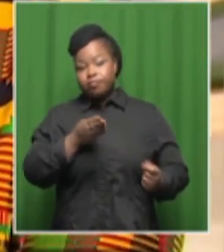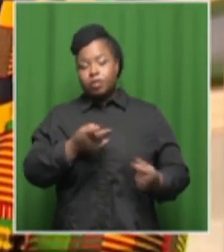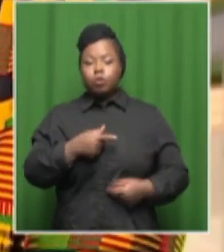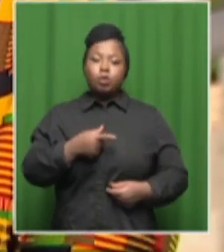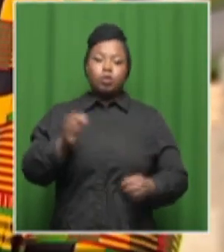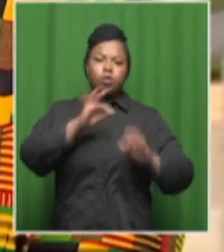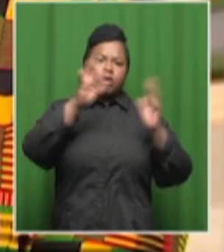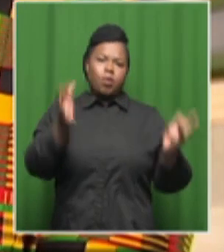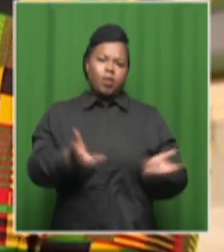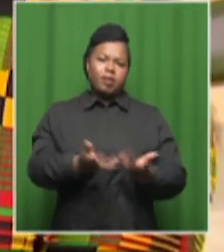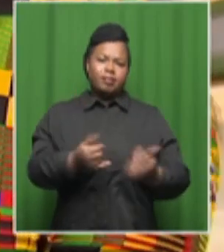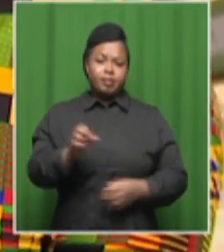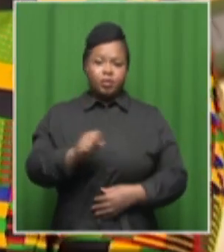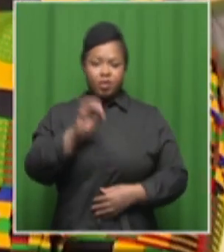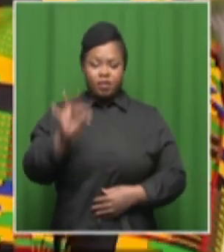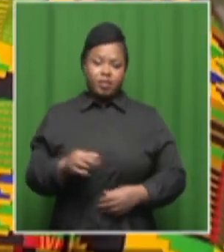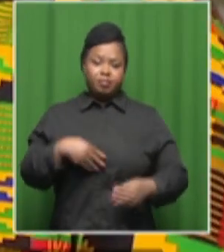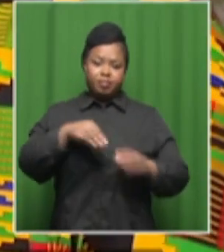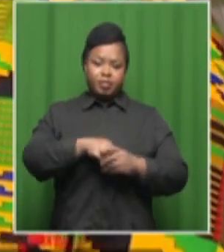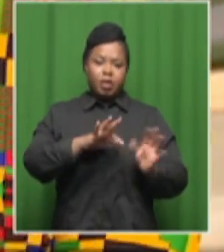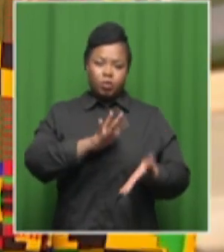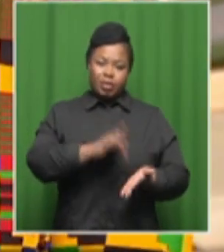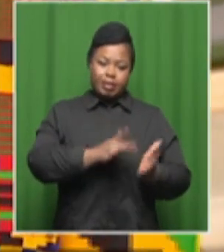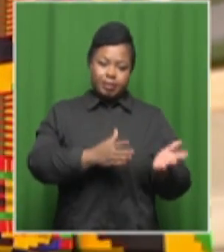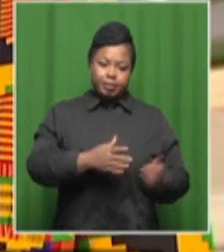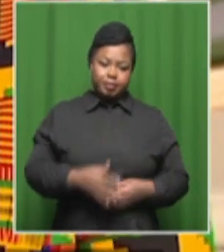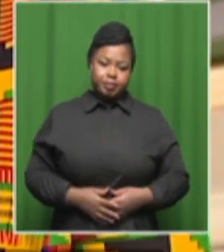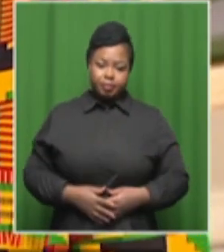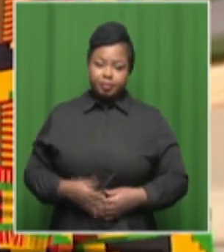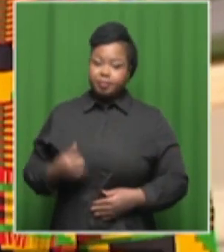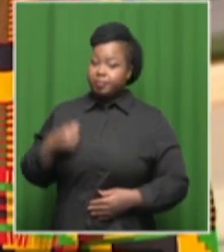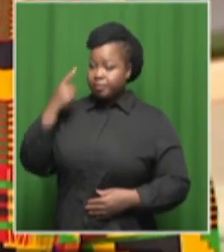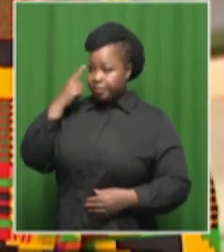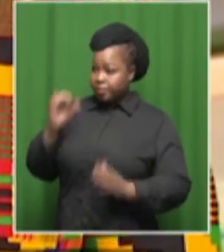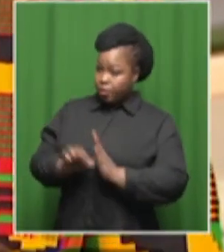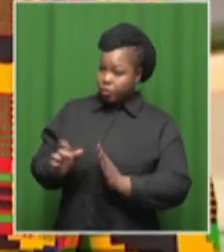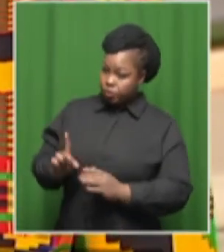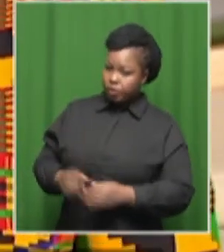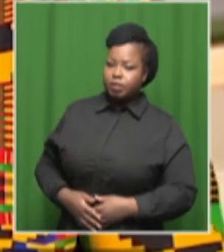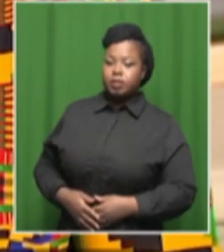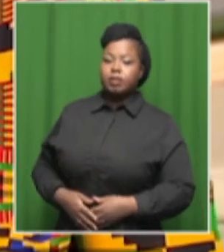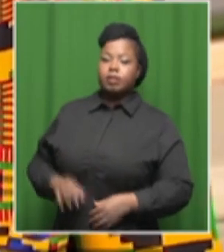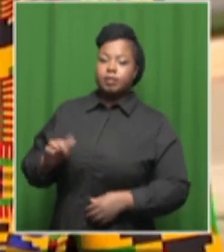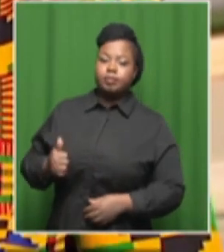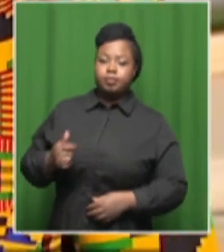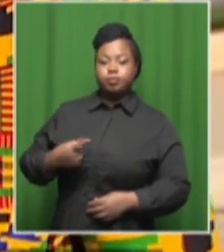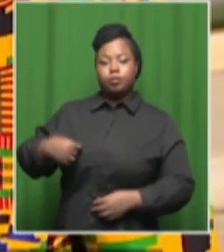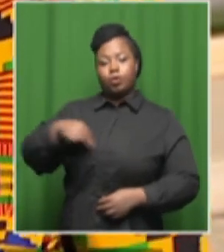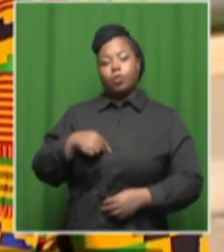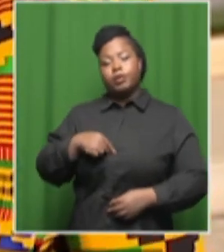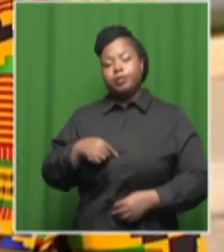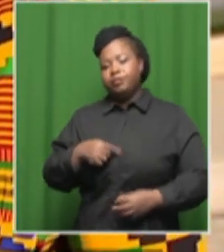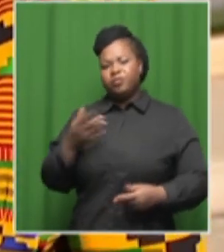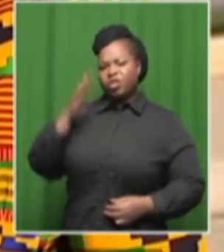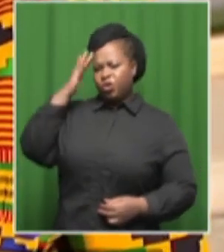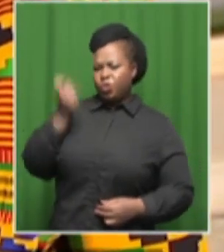world scene. Talk to us about South Africa's contribution through the centre. I think what's important is that we will then feed into what the world